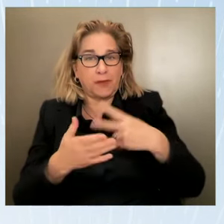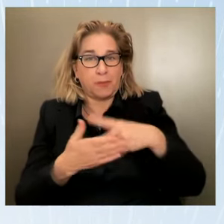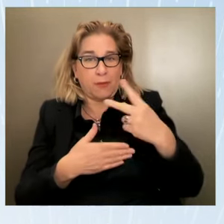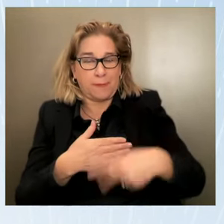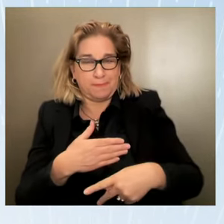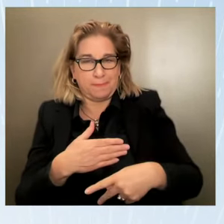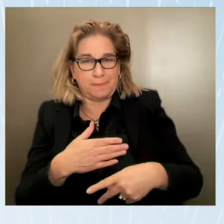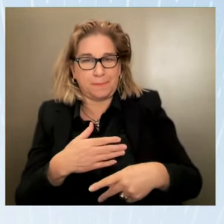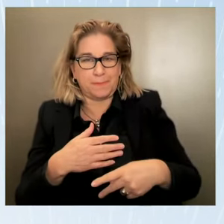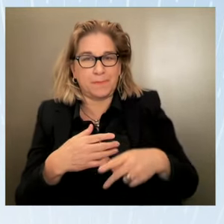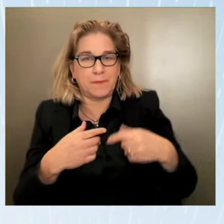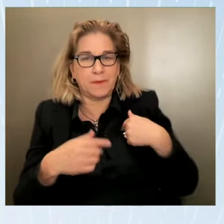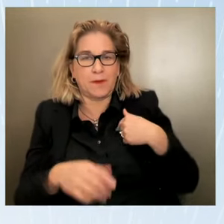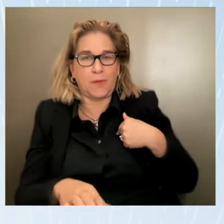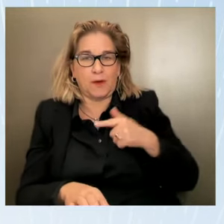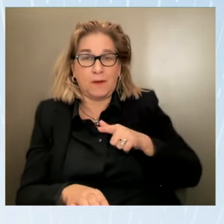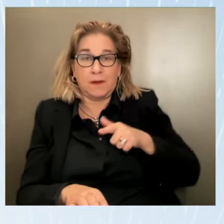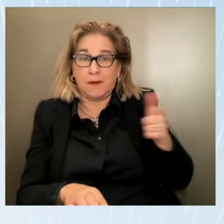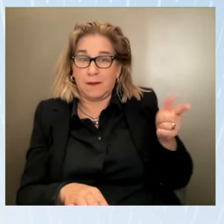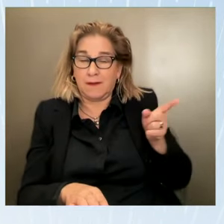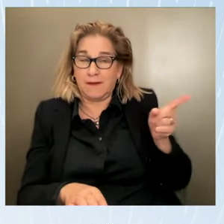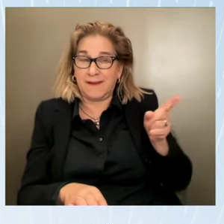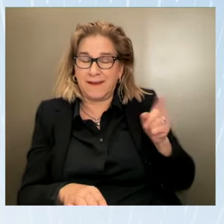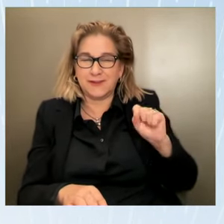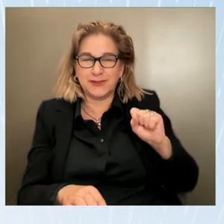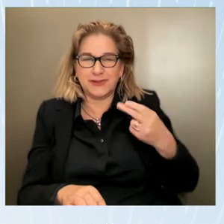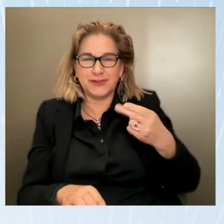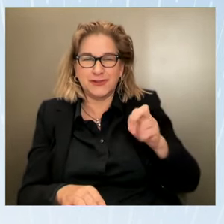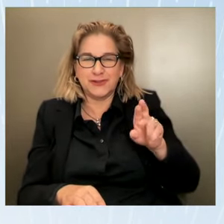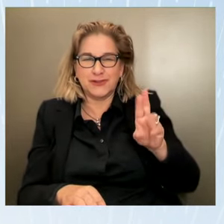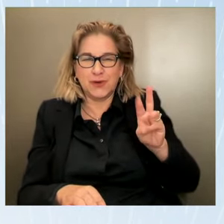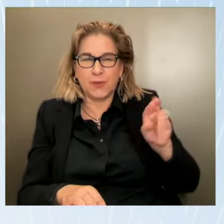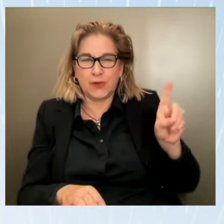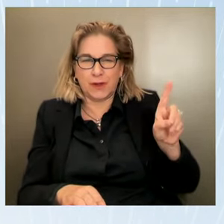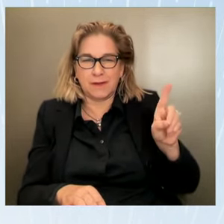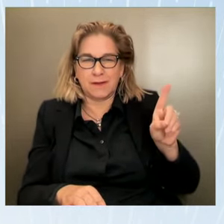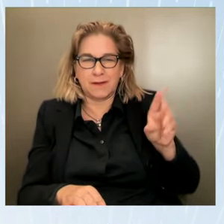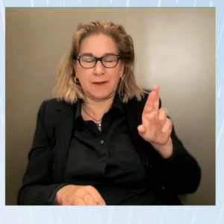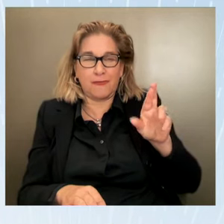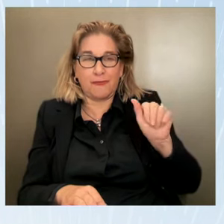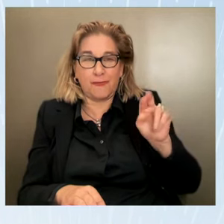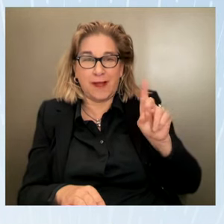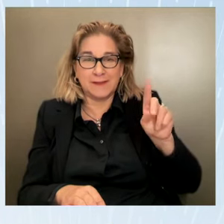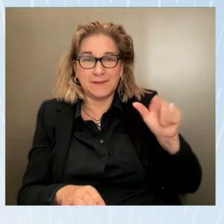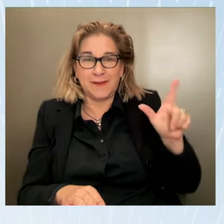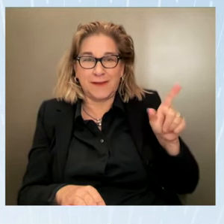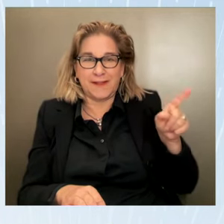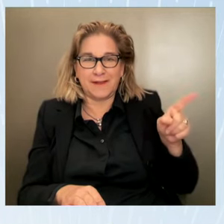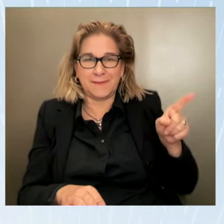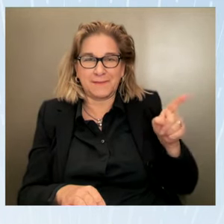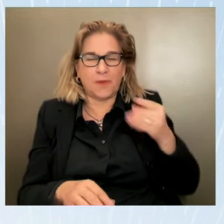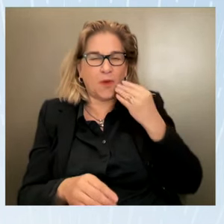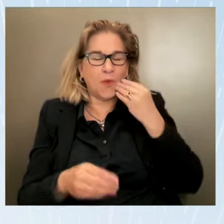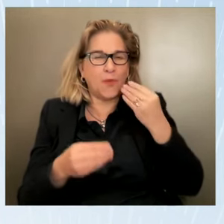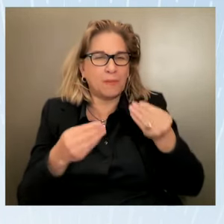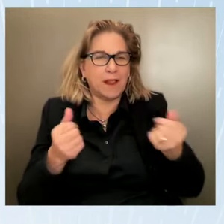Advisor, and then we'll follow on with the program. But Liz, right over to you. Thank you, Mr. Secretary.